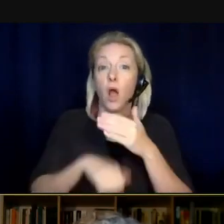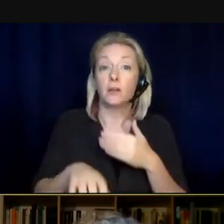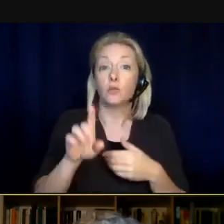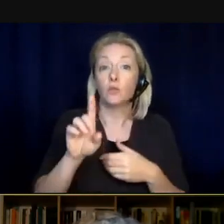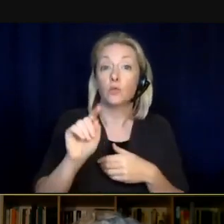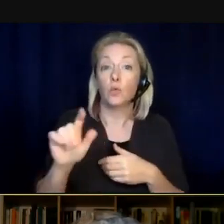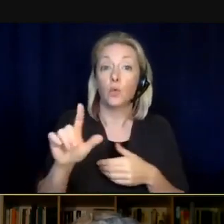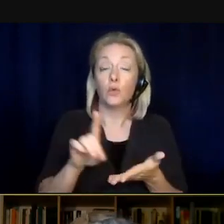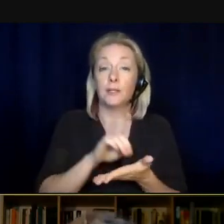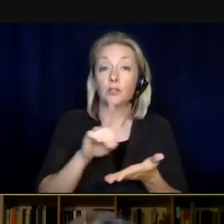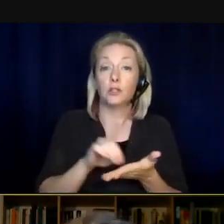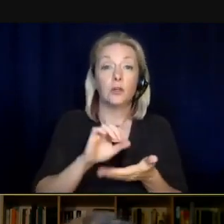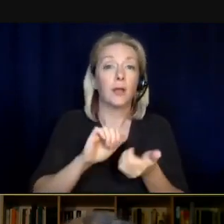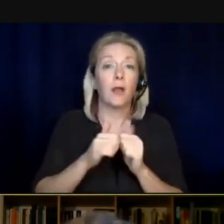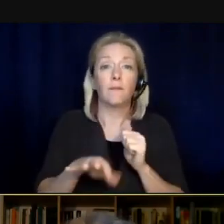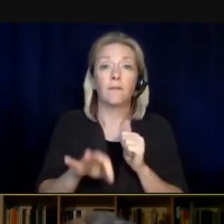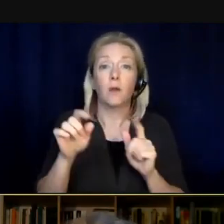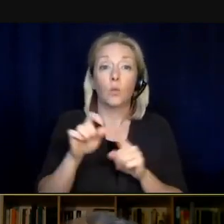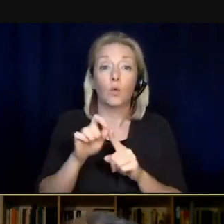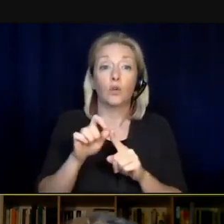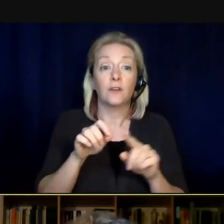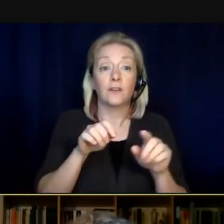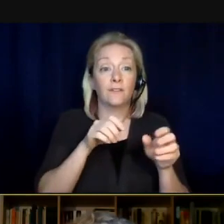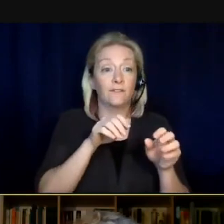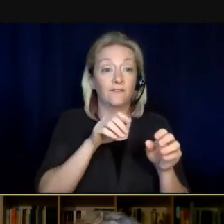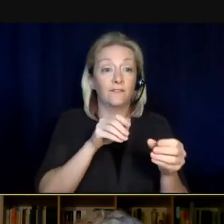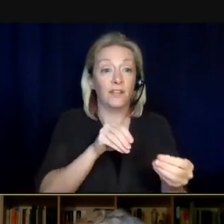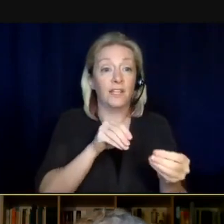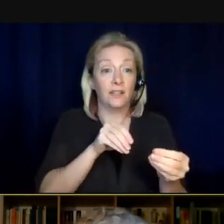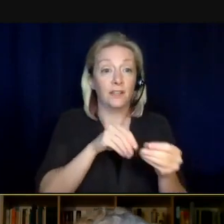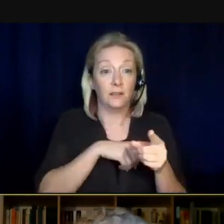words either by typing them here,